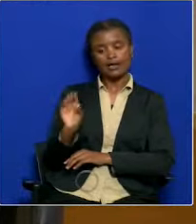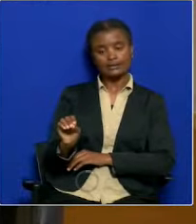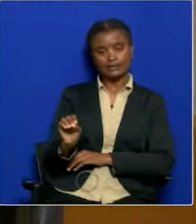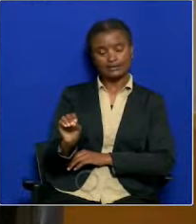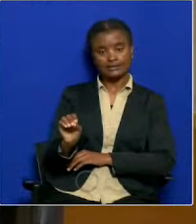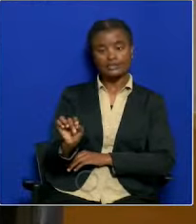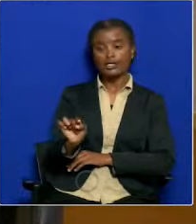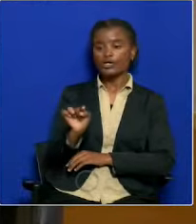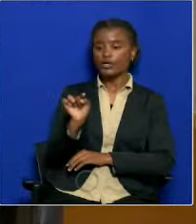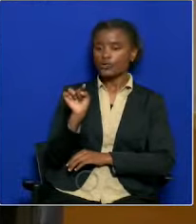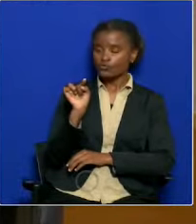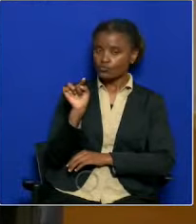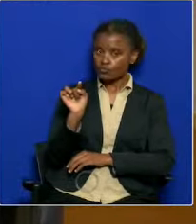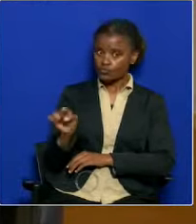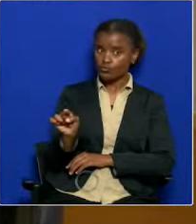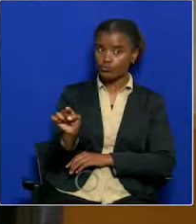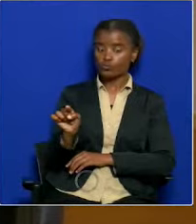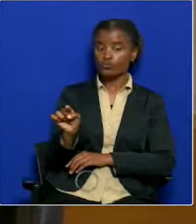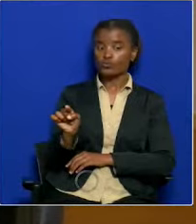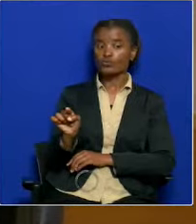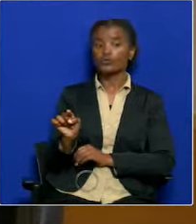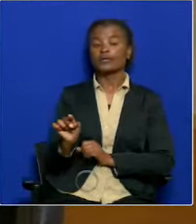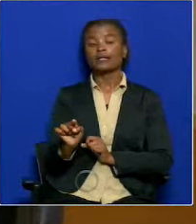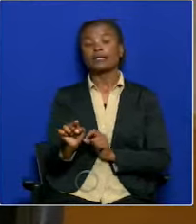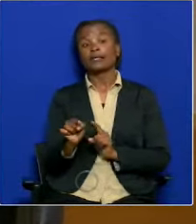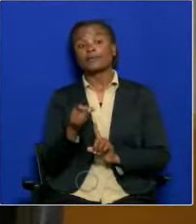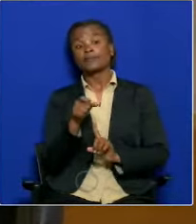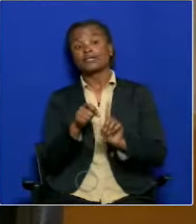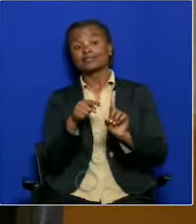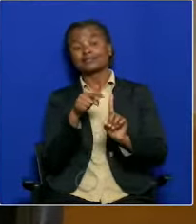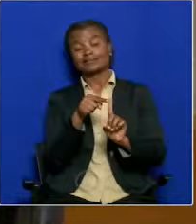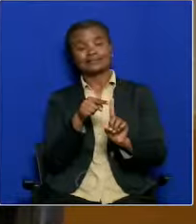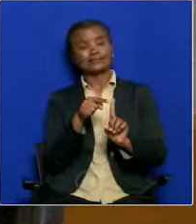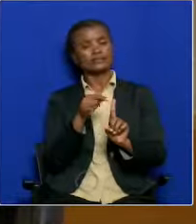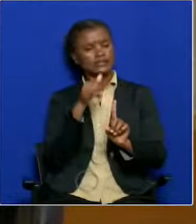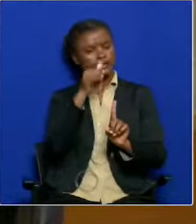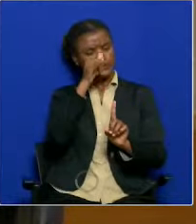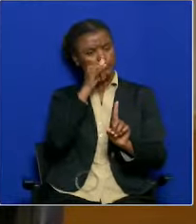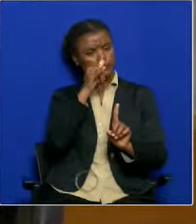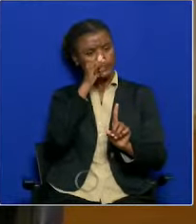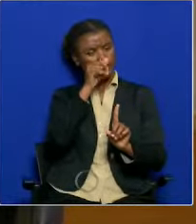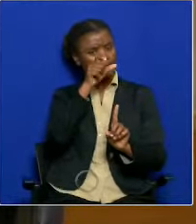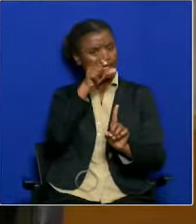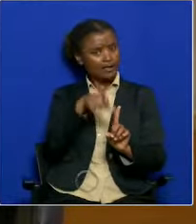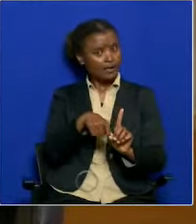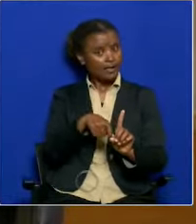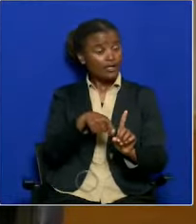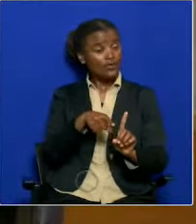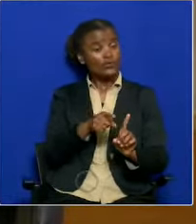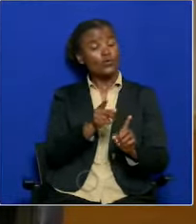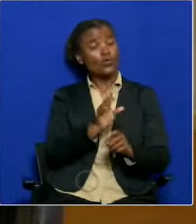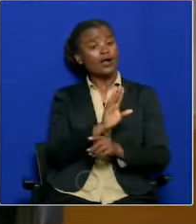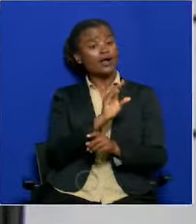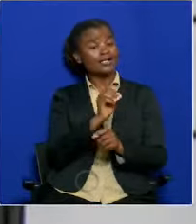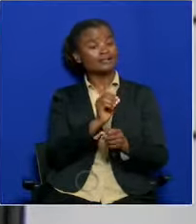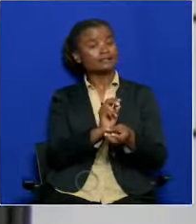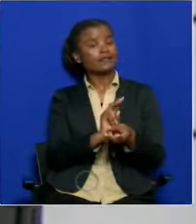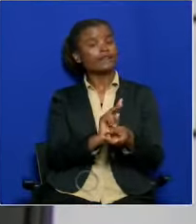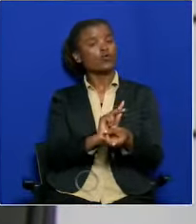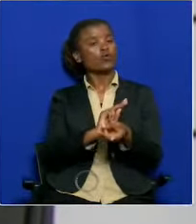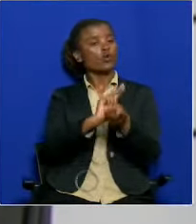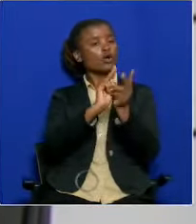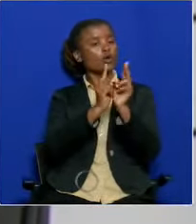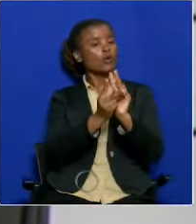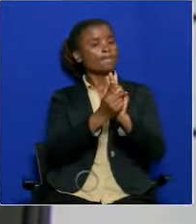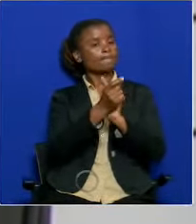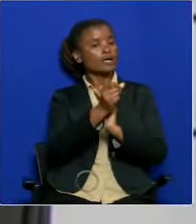a loan from a criminal or an alleged criminal? And you said you would never